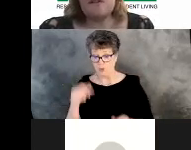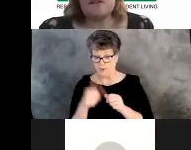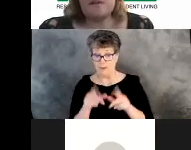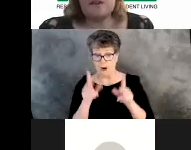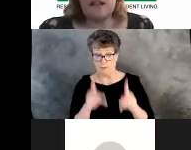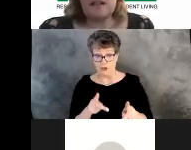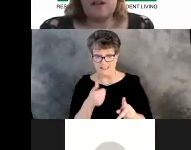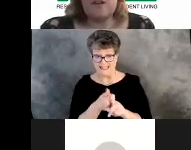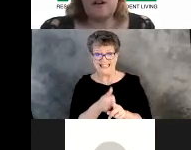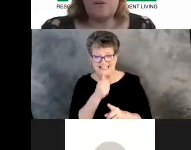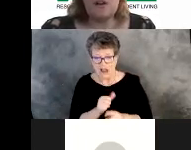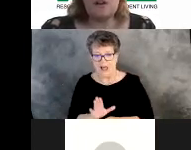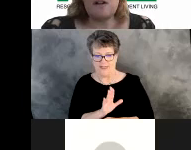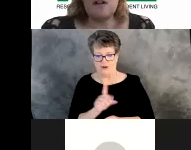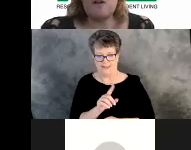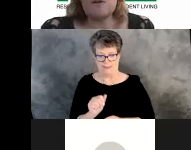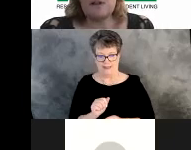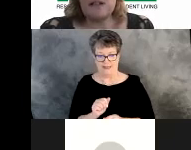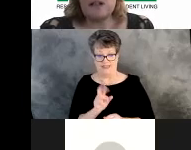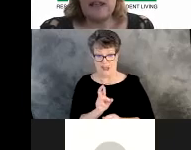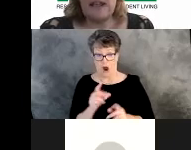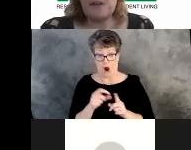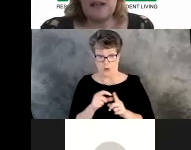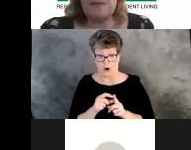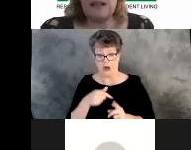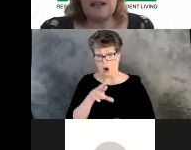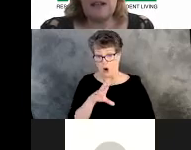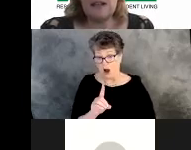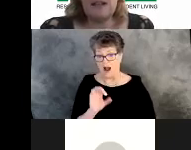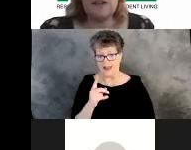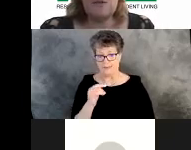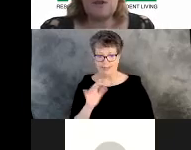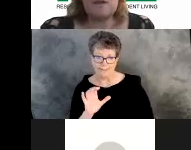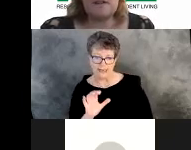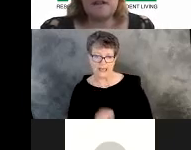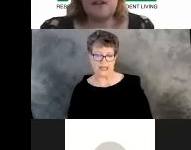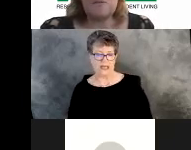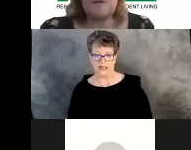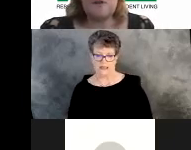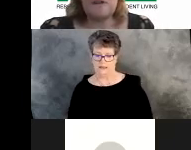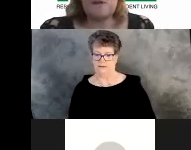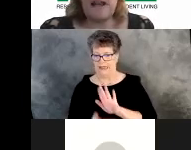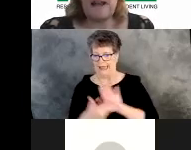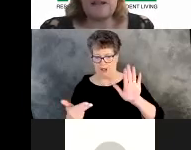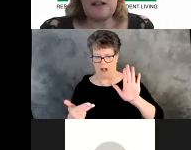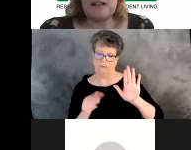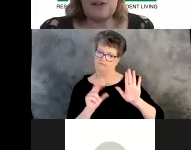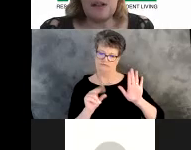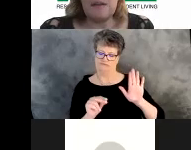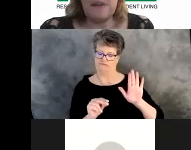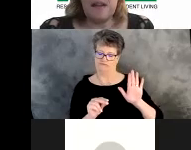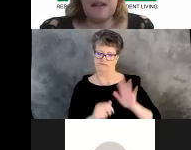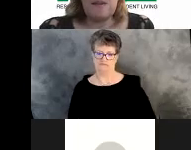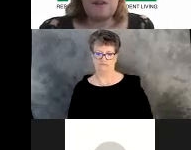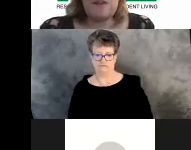is not their disability. The R word, a quadriplegic, an epileptic. You don't just, refer to someone as their